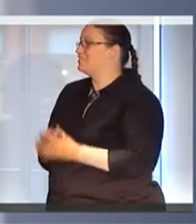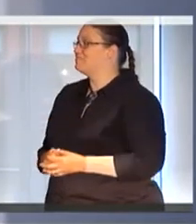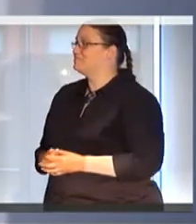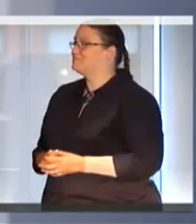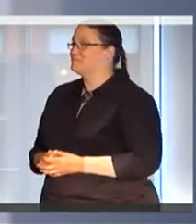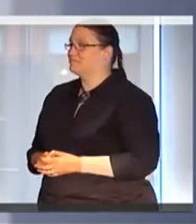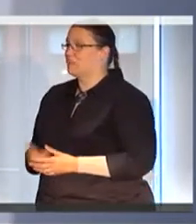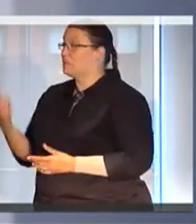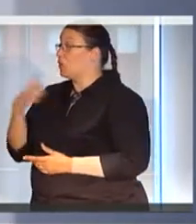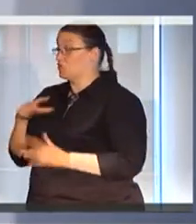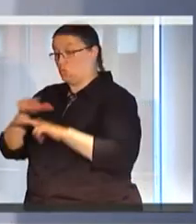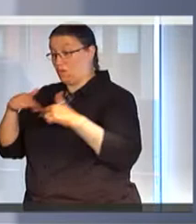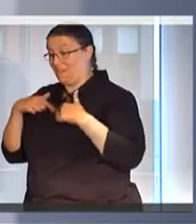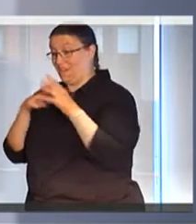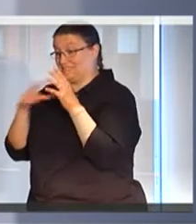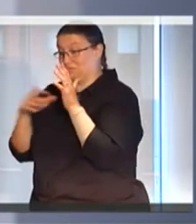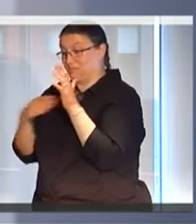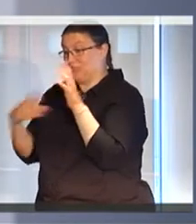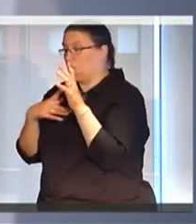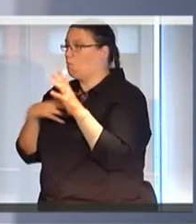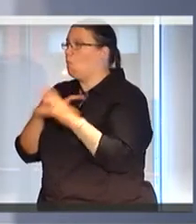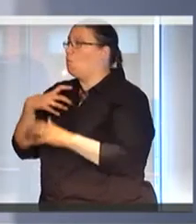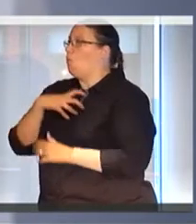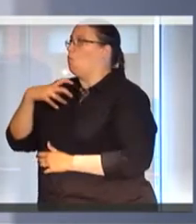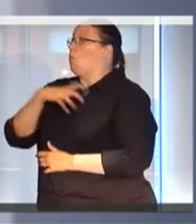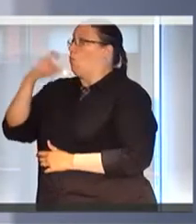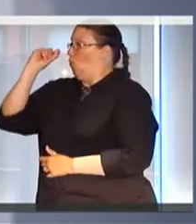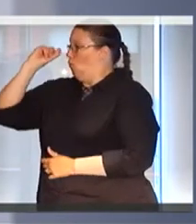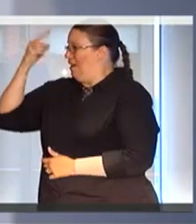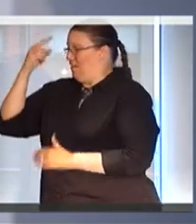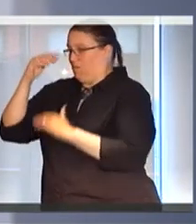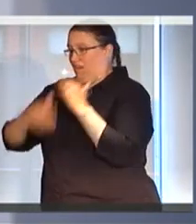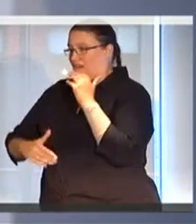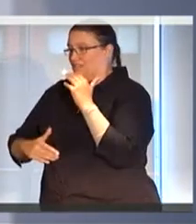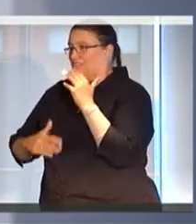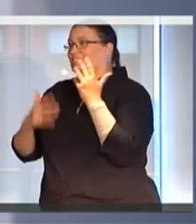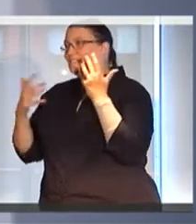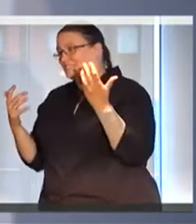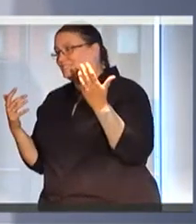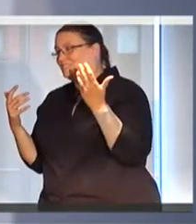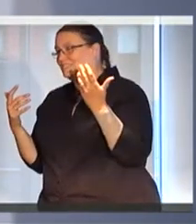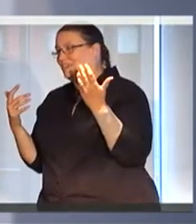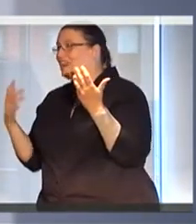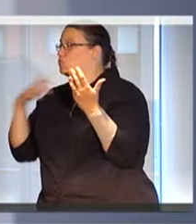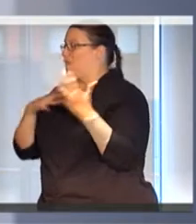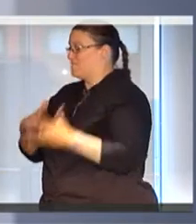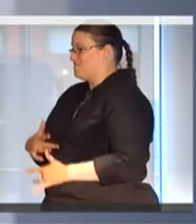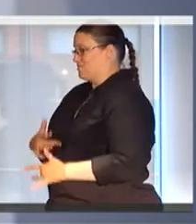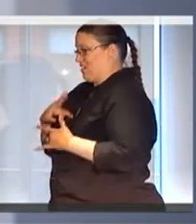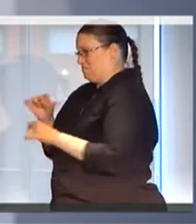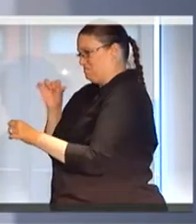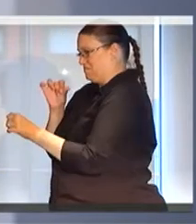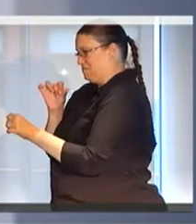a growing consciousness within the ACMA of the need to ex ante have a much better feel for